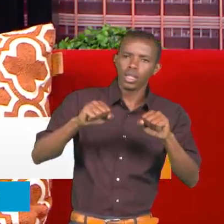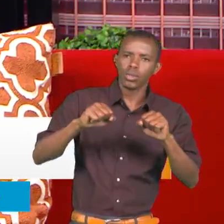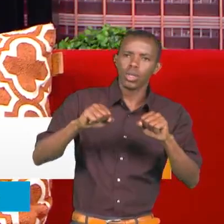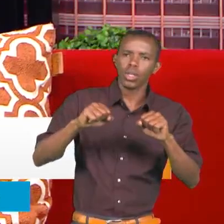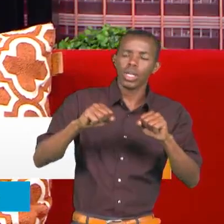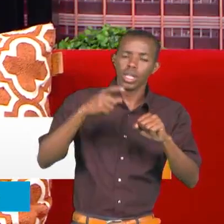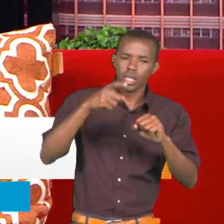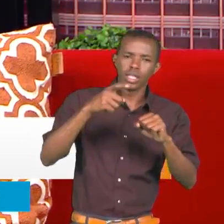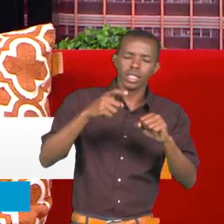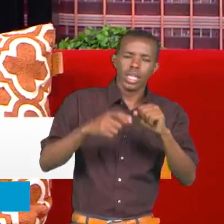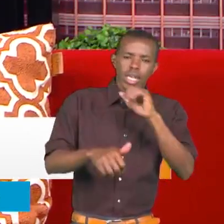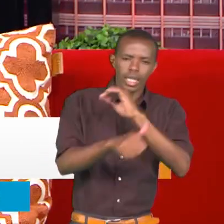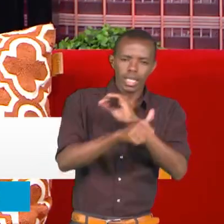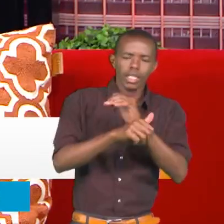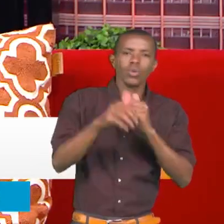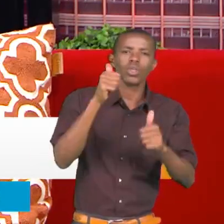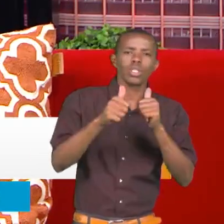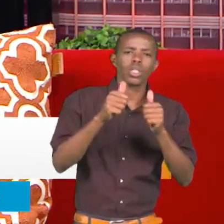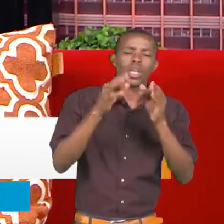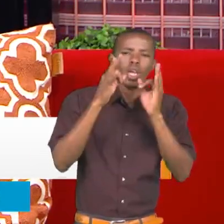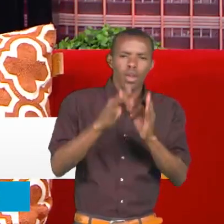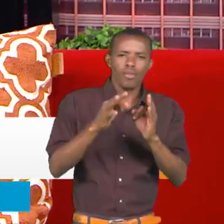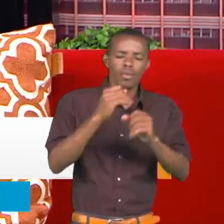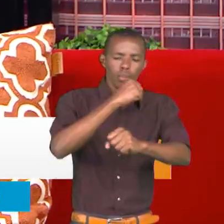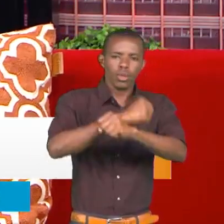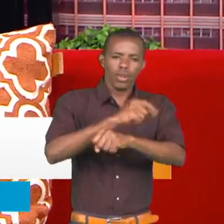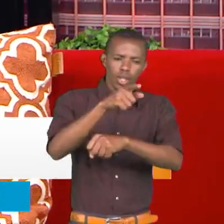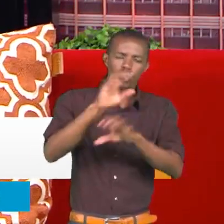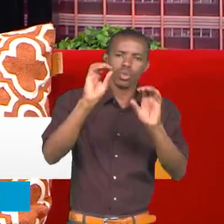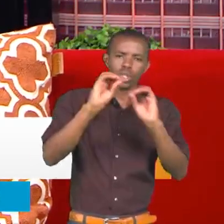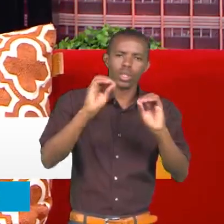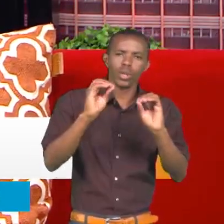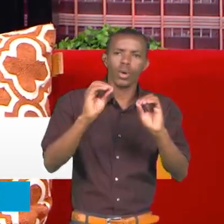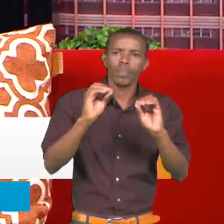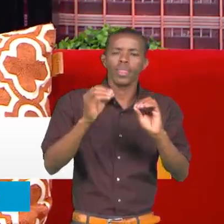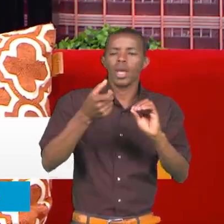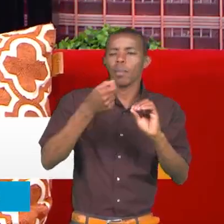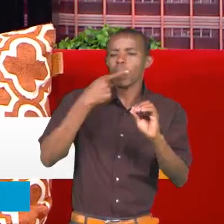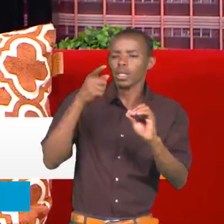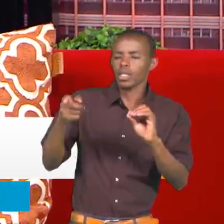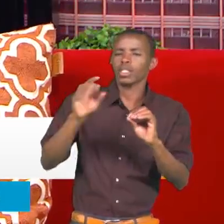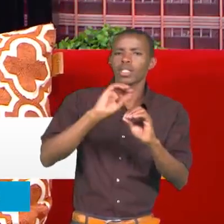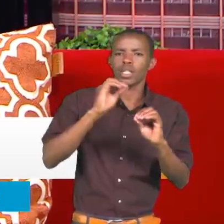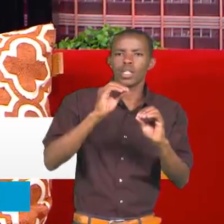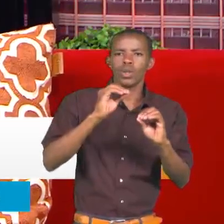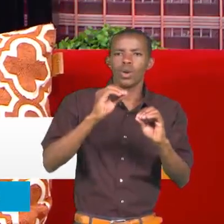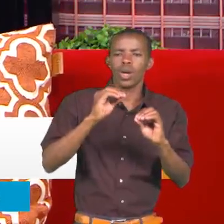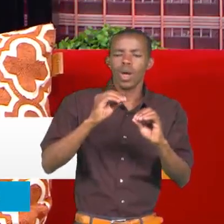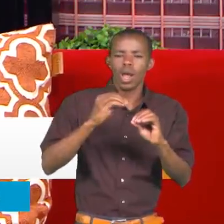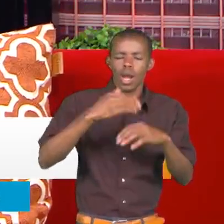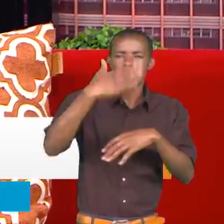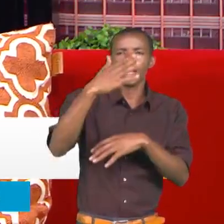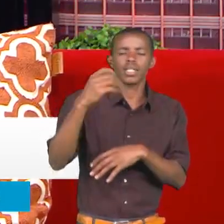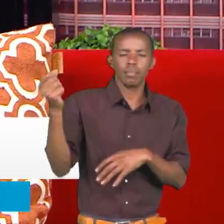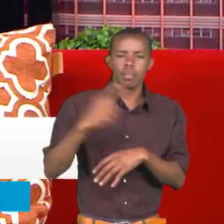And, you know, this ongoing risk is that if we don't prevent you from you know, if you don't take the PrEP, the next 1 month, you'll